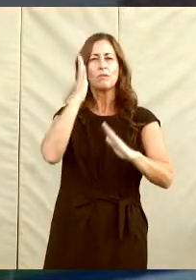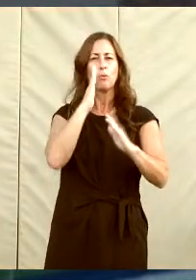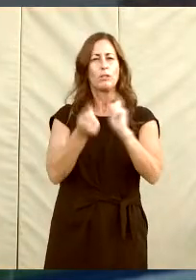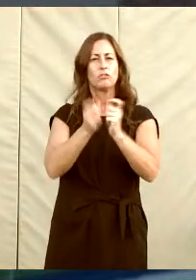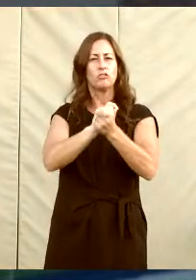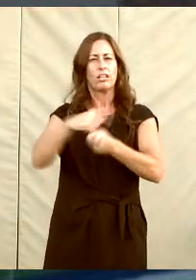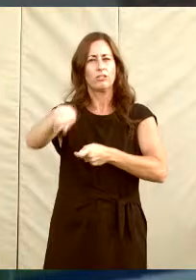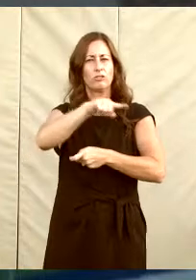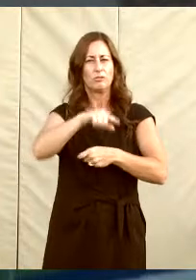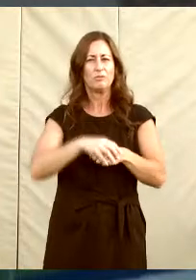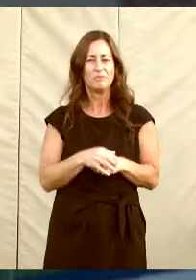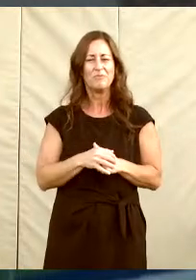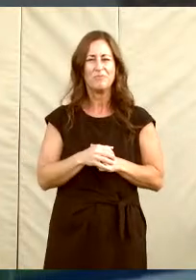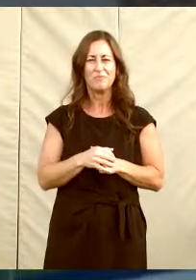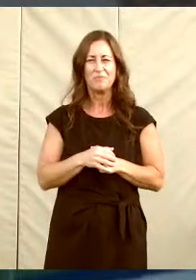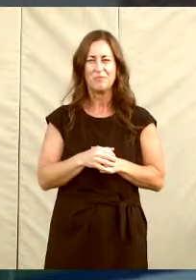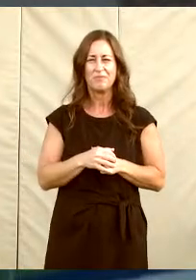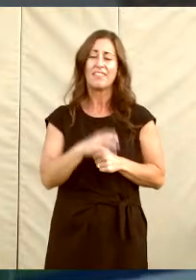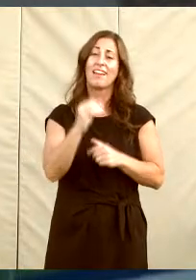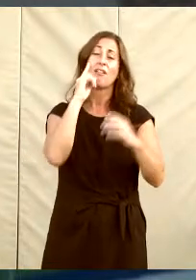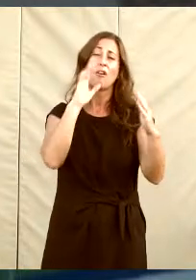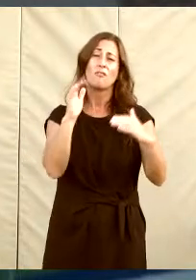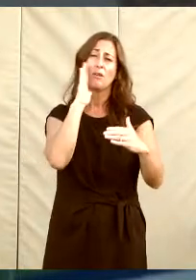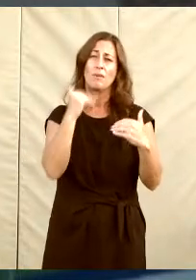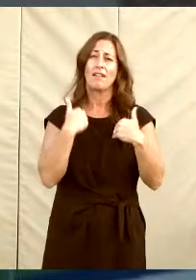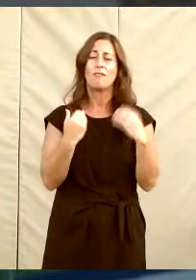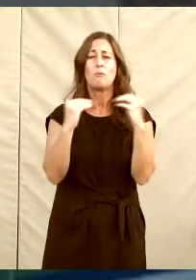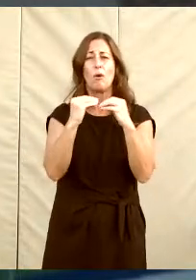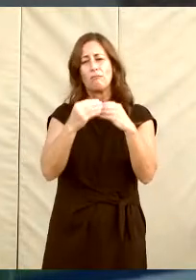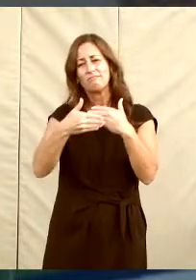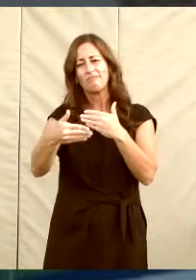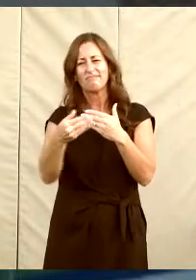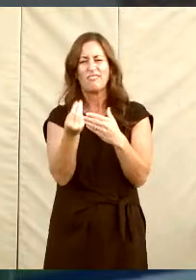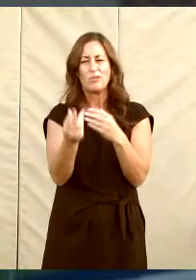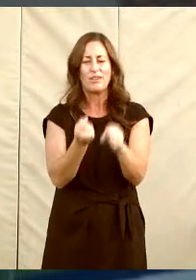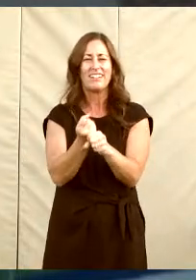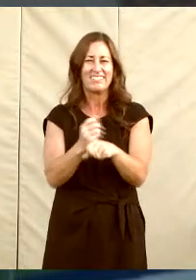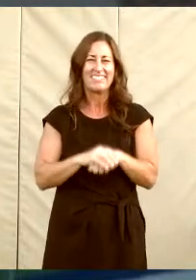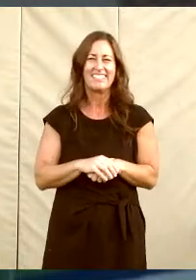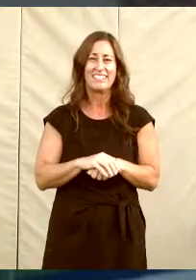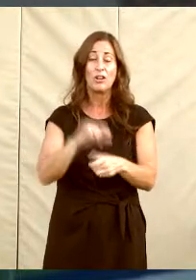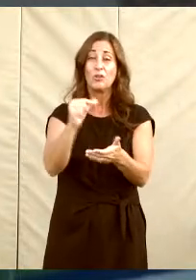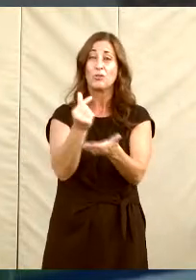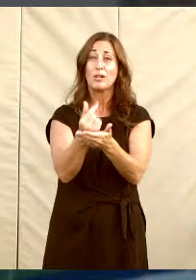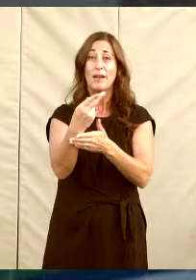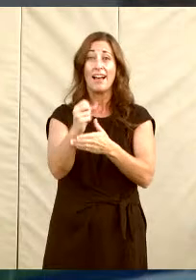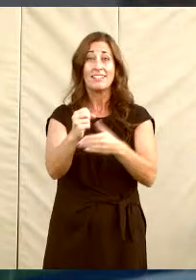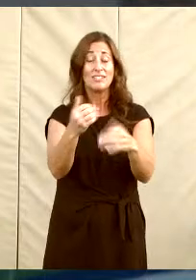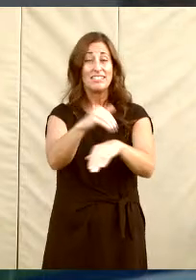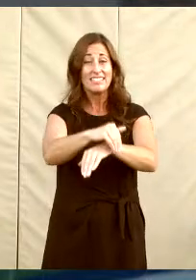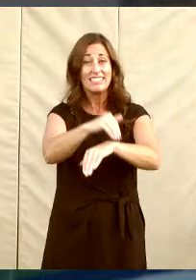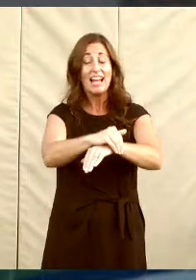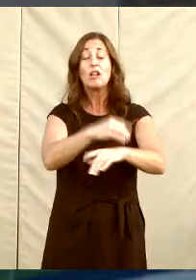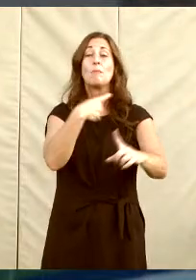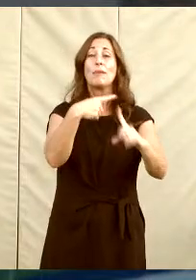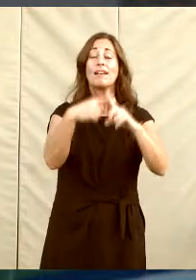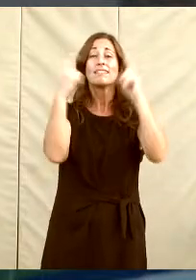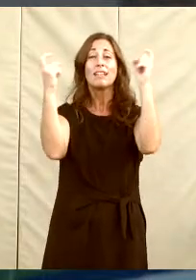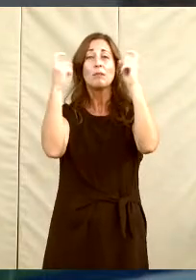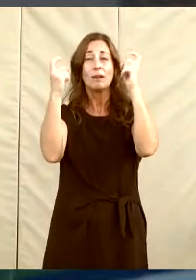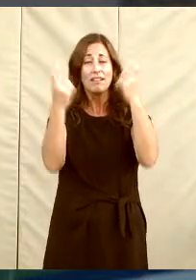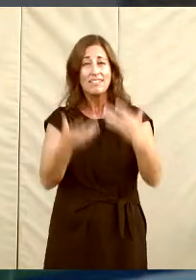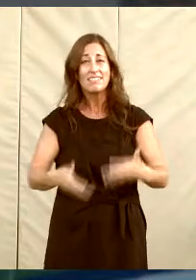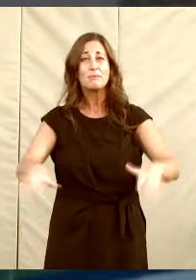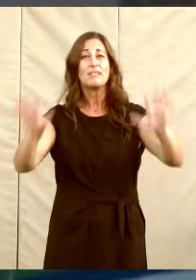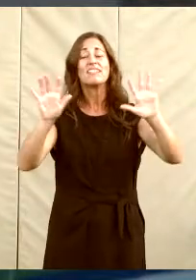the next few years. While we are graduating high school tonight, we are also celebrating the completion of about